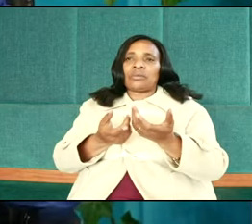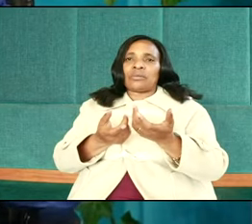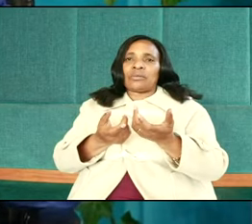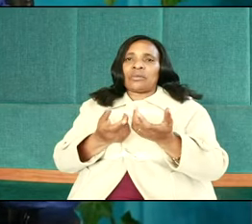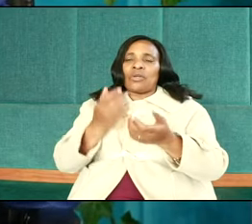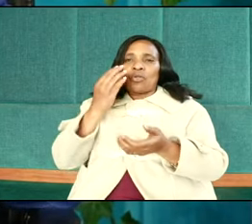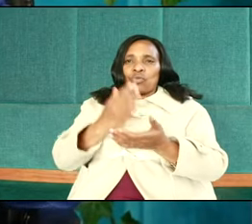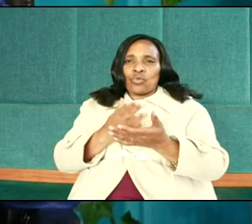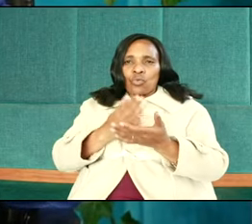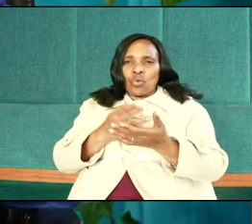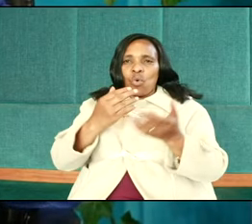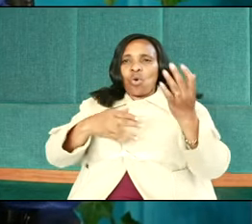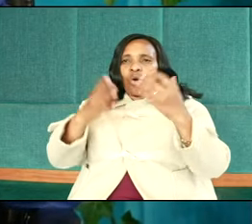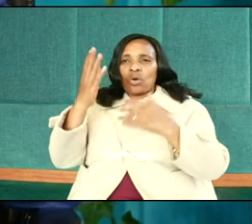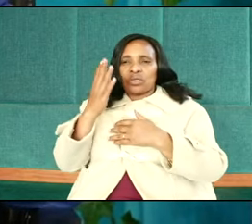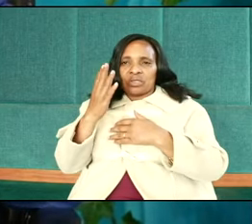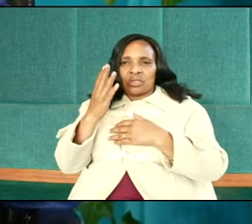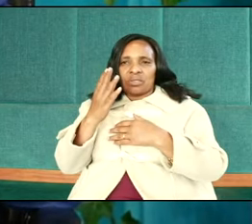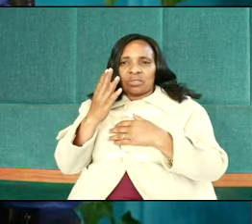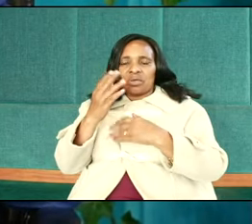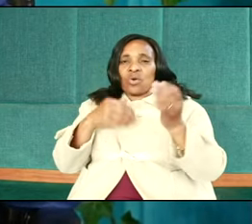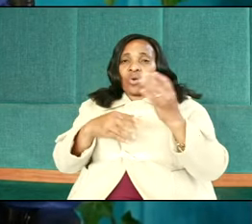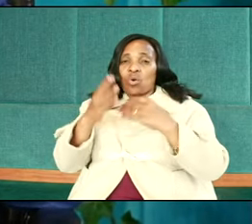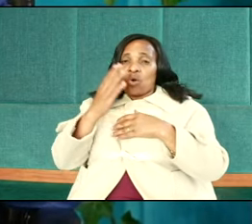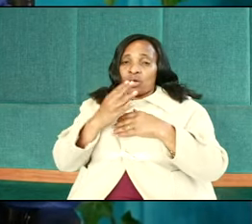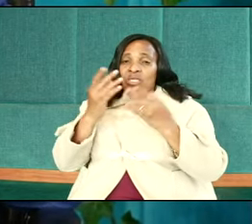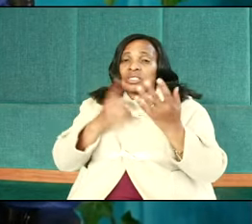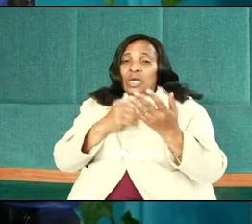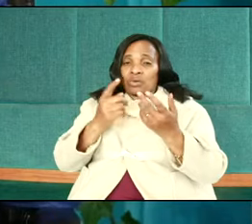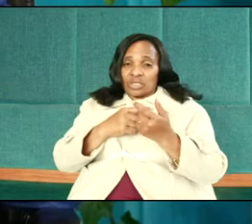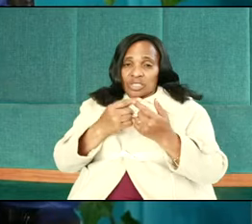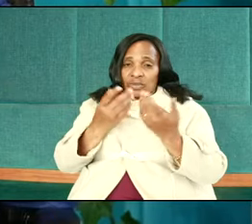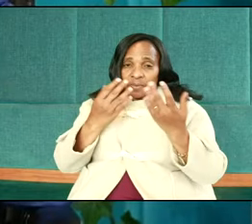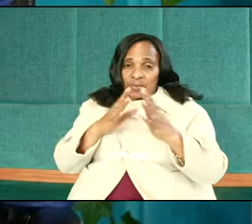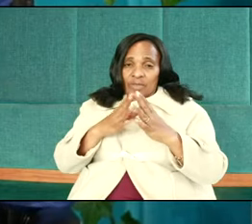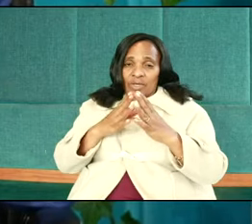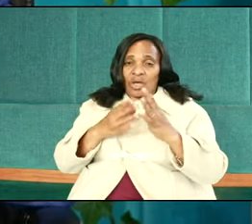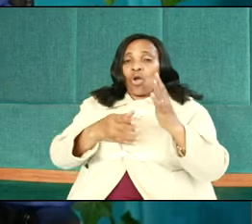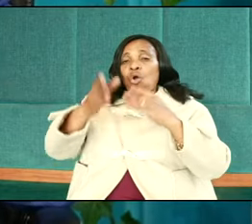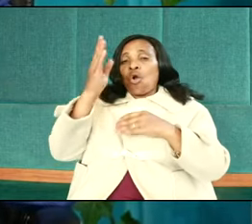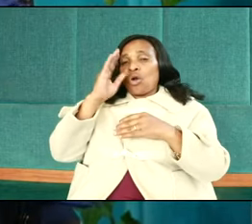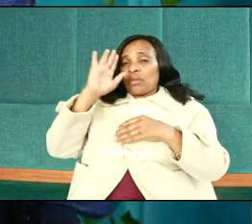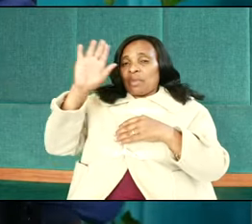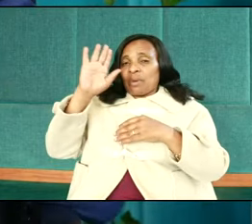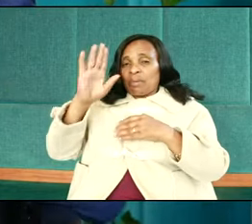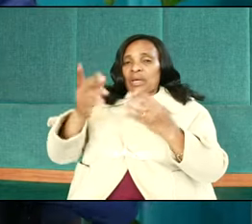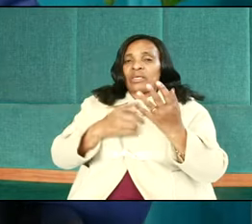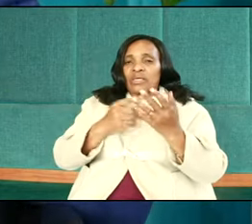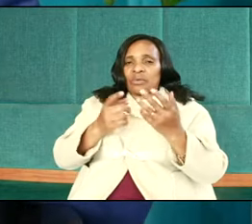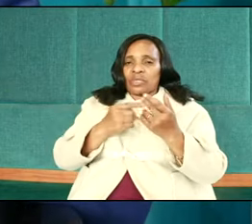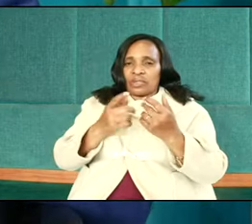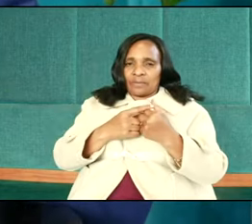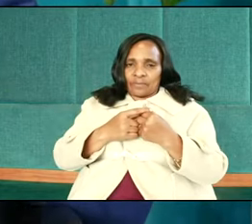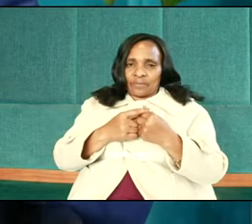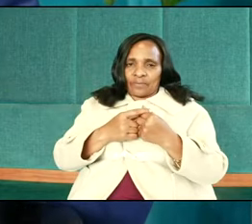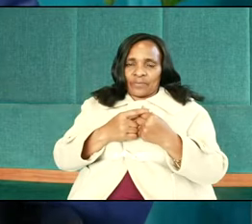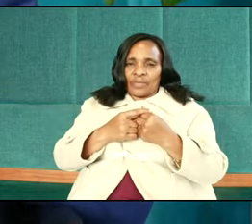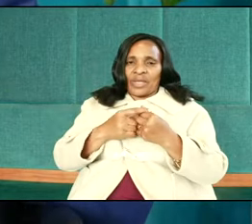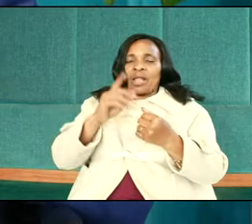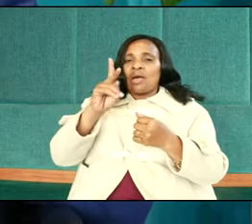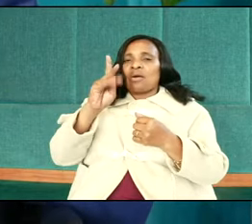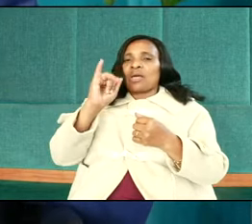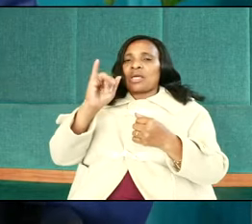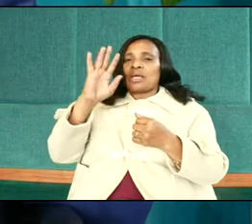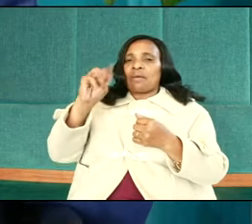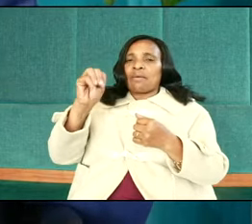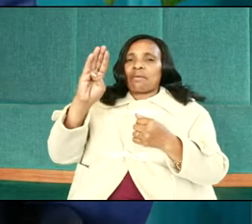And indeed, God is counting. God is counting. All right, Kimberly,